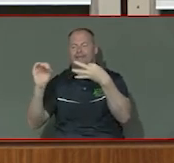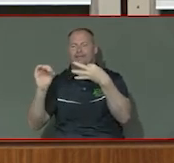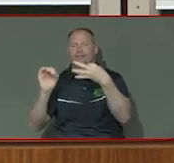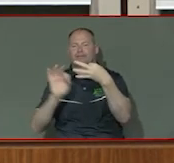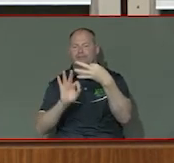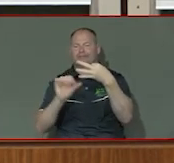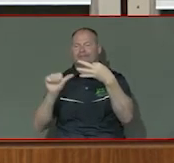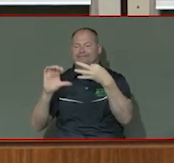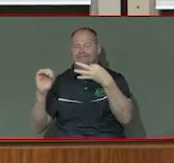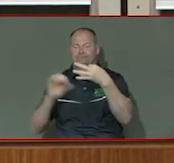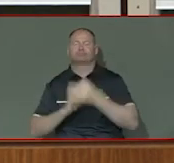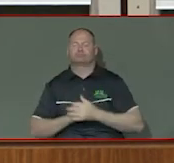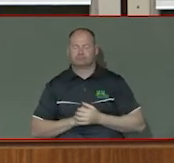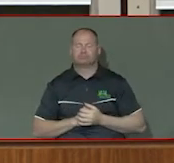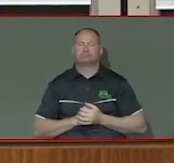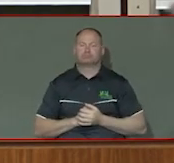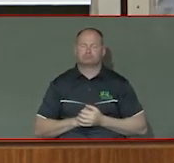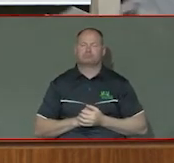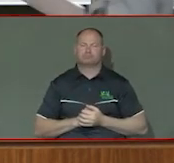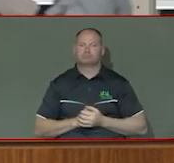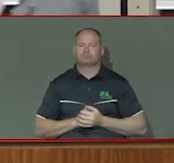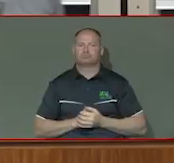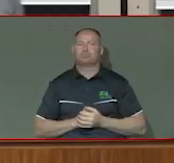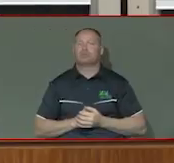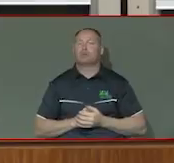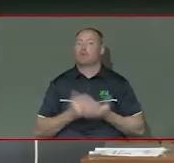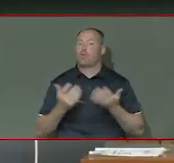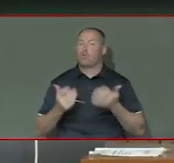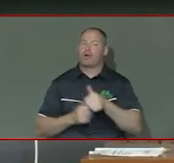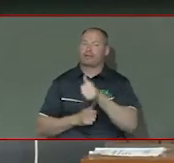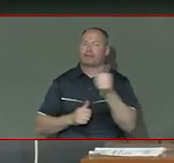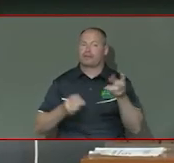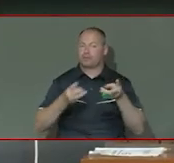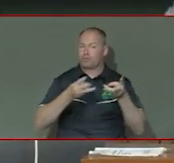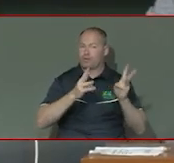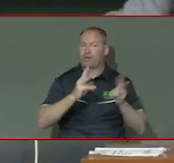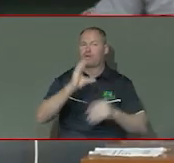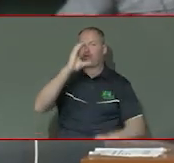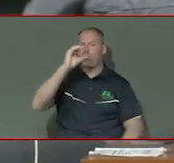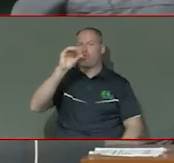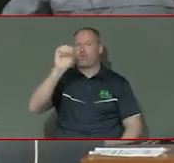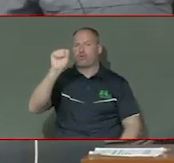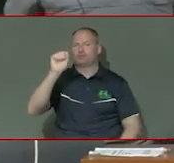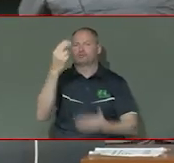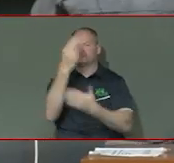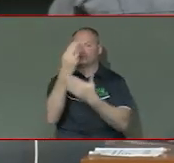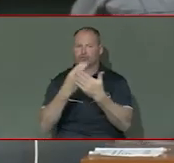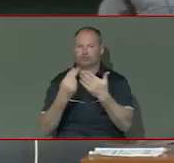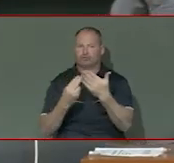Right, what you could have also done, you could have drawn the cos graph.